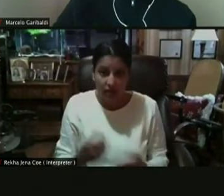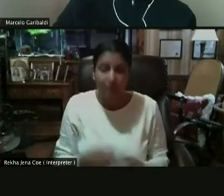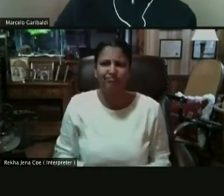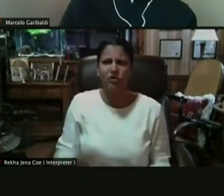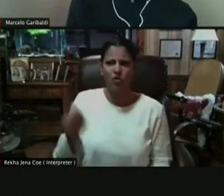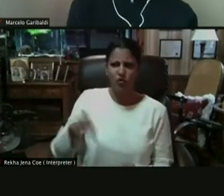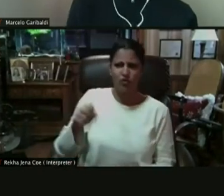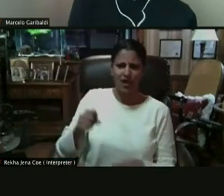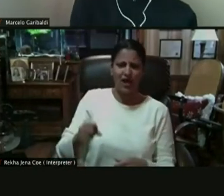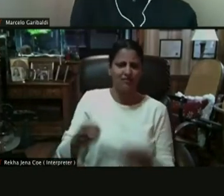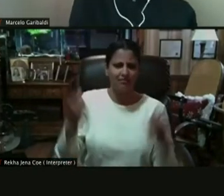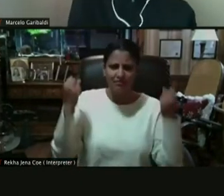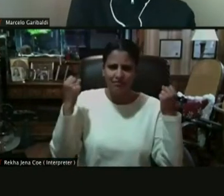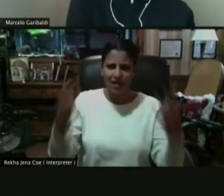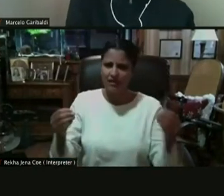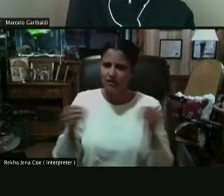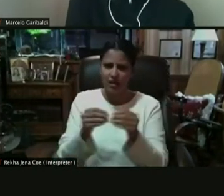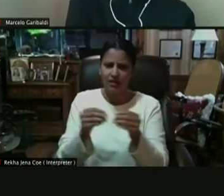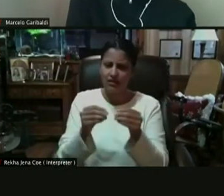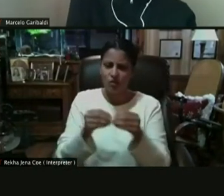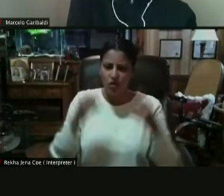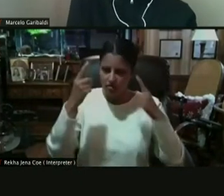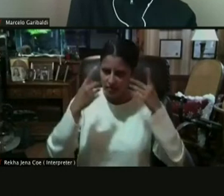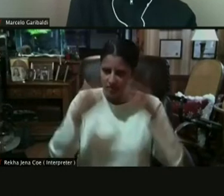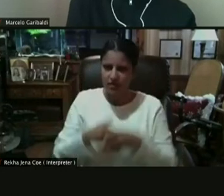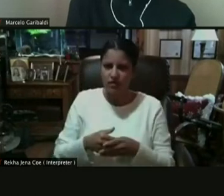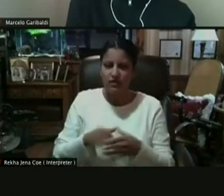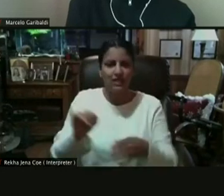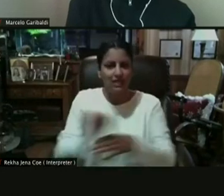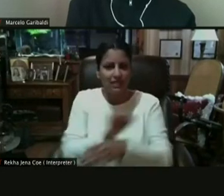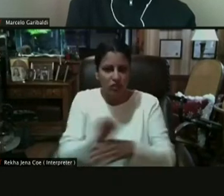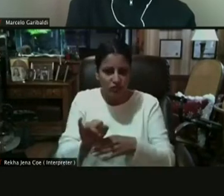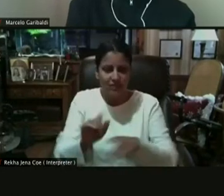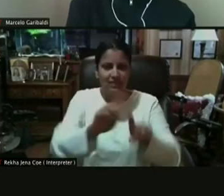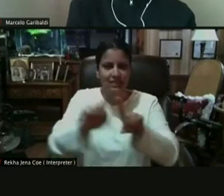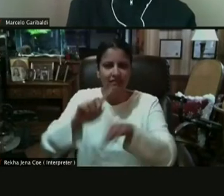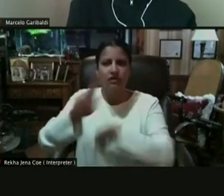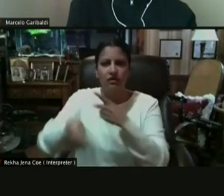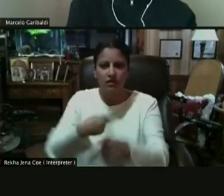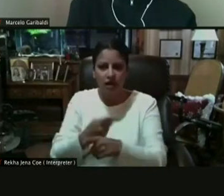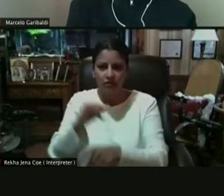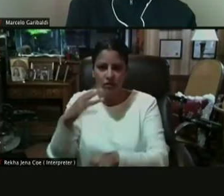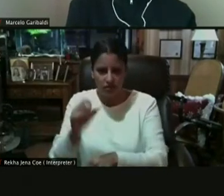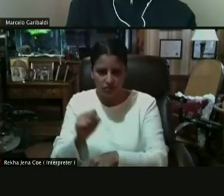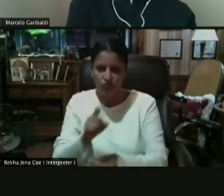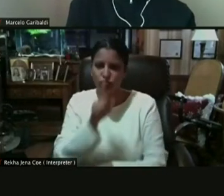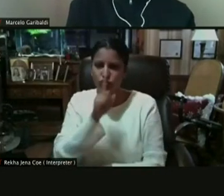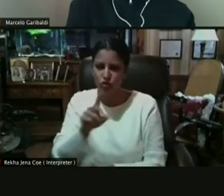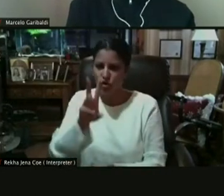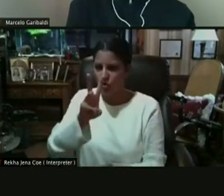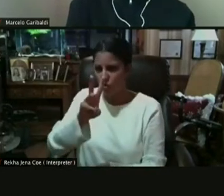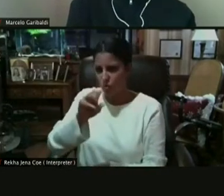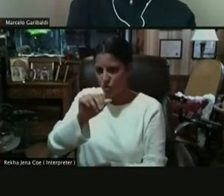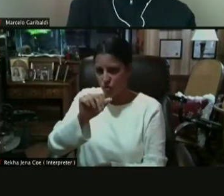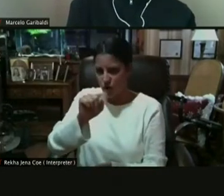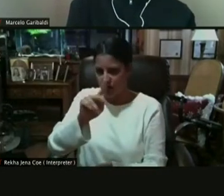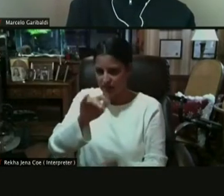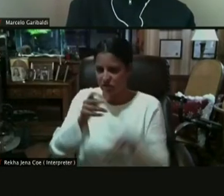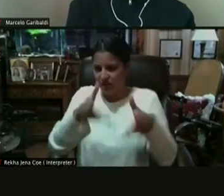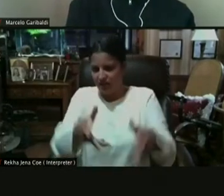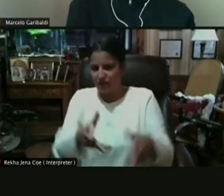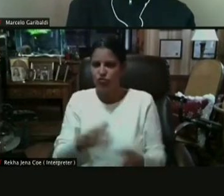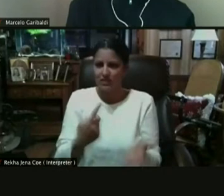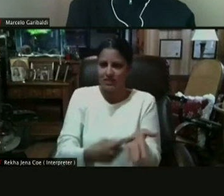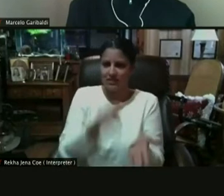to go around. So you can think about, you know, in industry, there is different kinds of jobs. And I'm sure, Dr. Watkins, I'll leave that to you to speak more about. But in